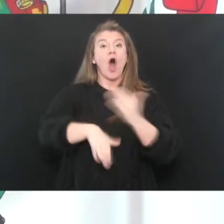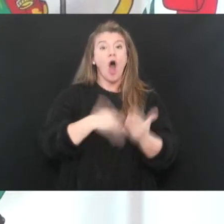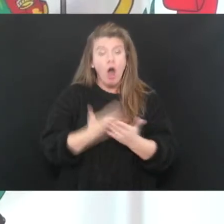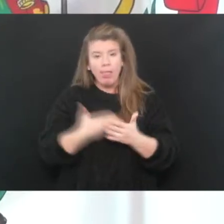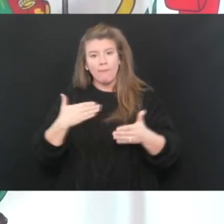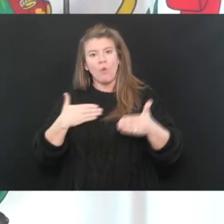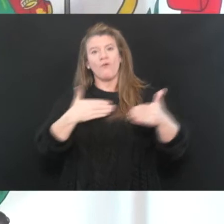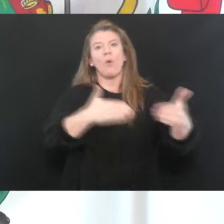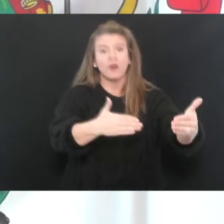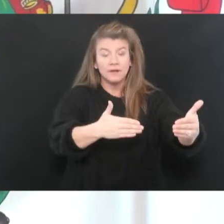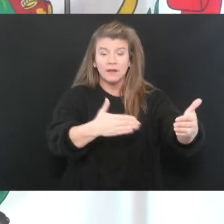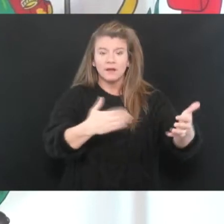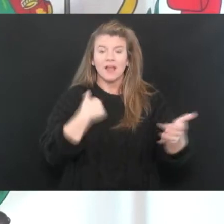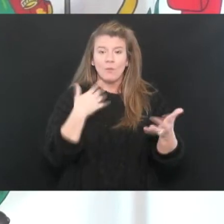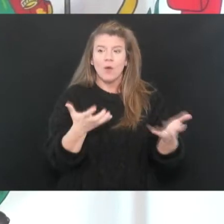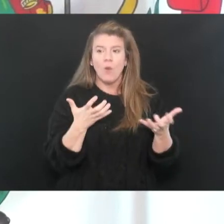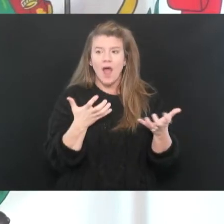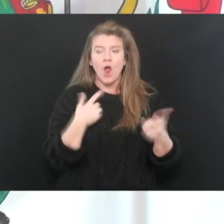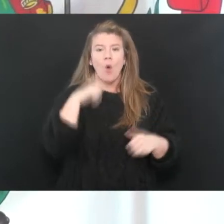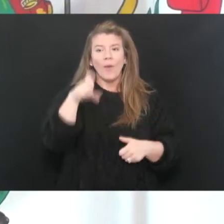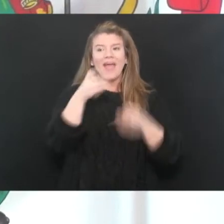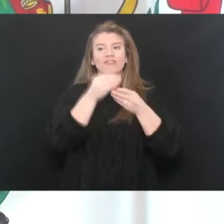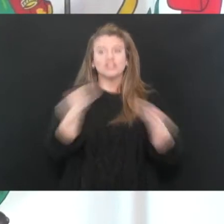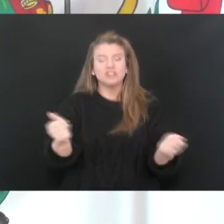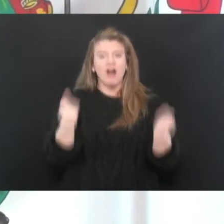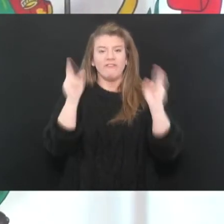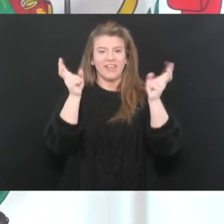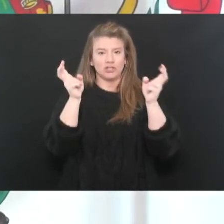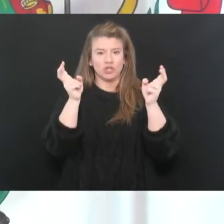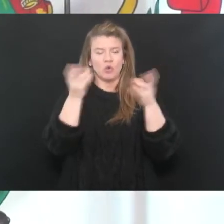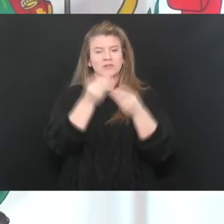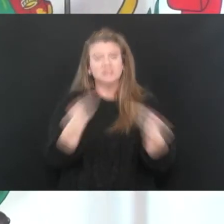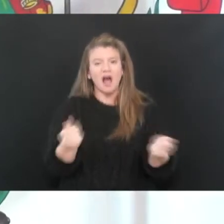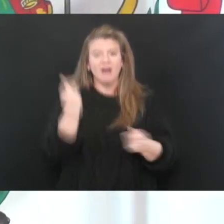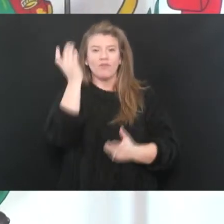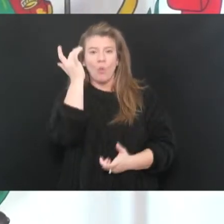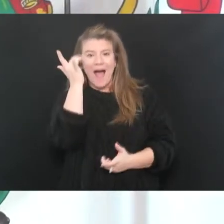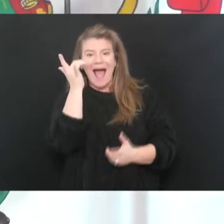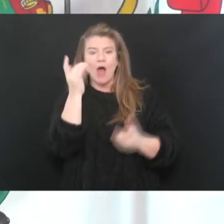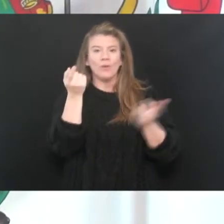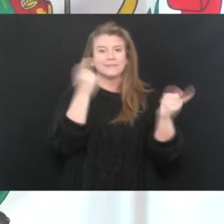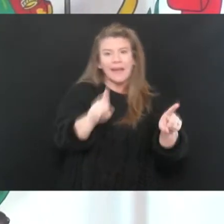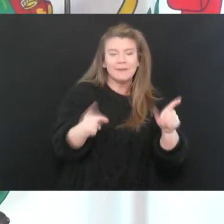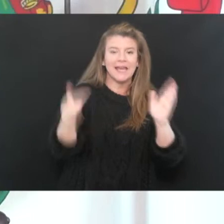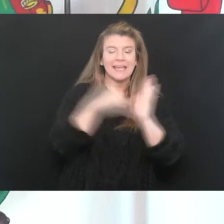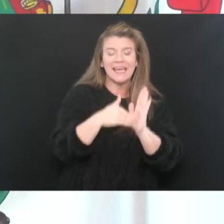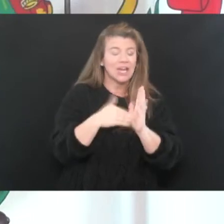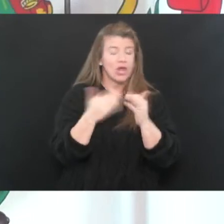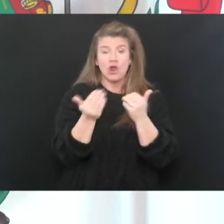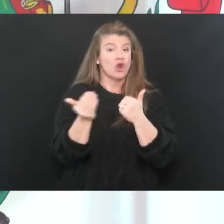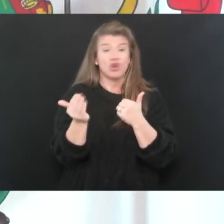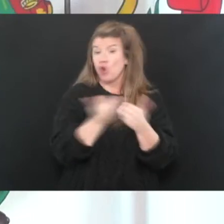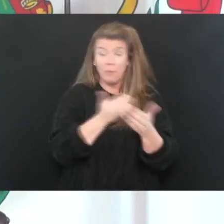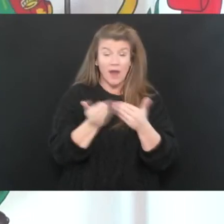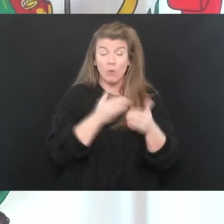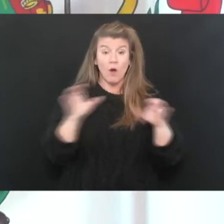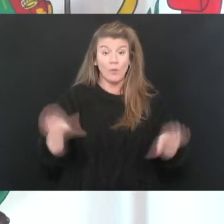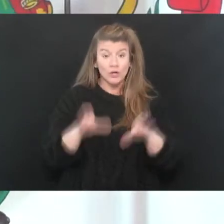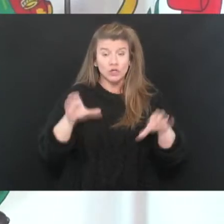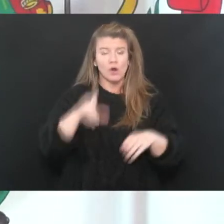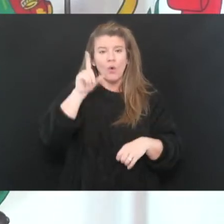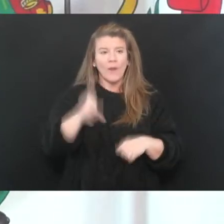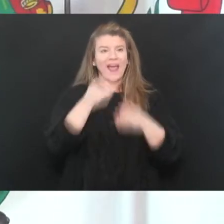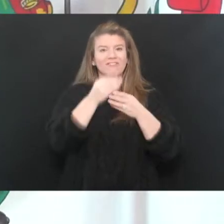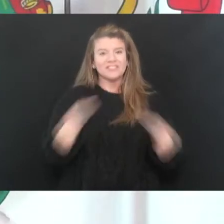to absolutely solve the riddle. Solve the riddle again. No matter what we got to do, we've got to solve